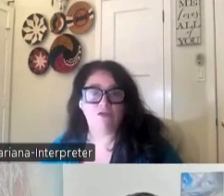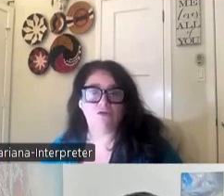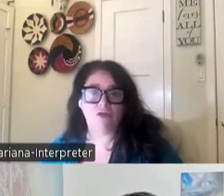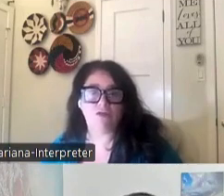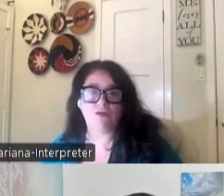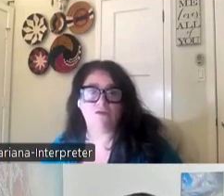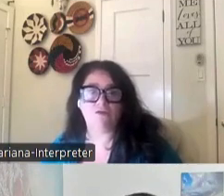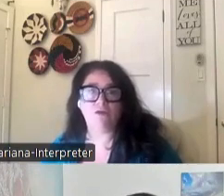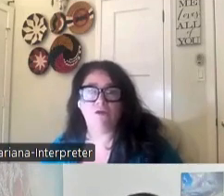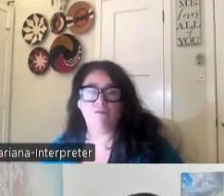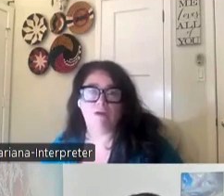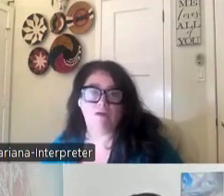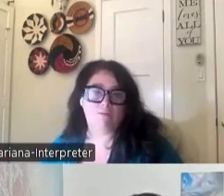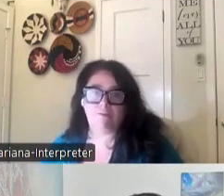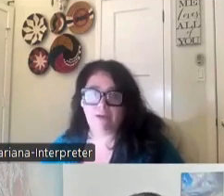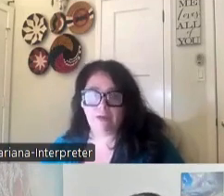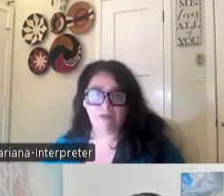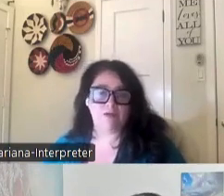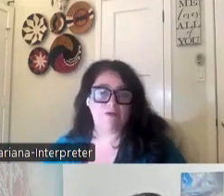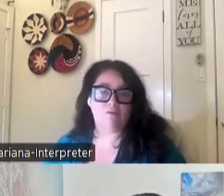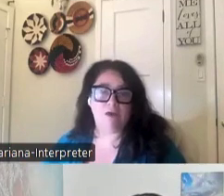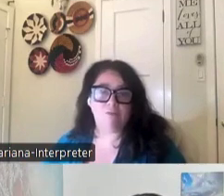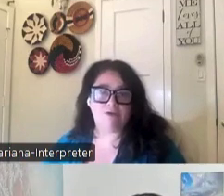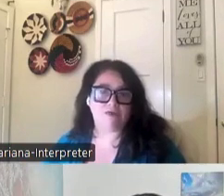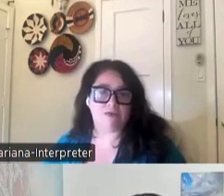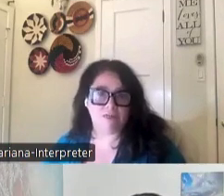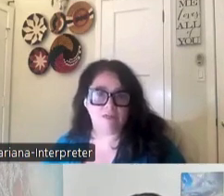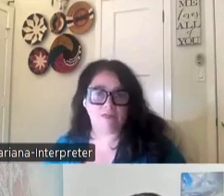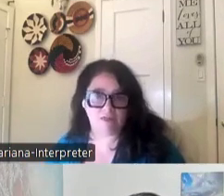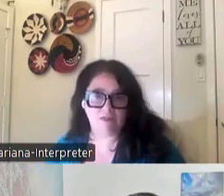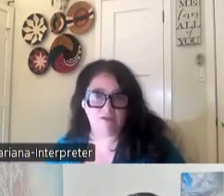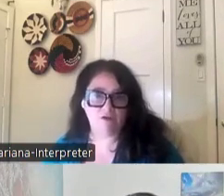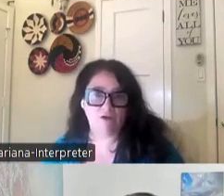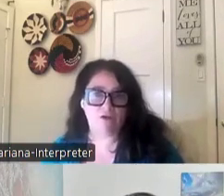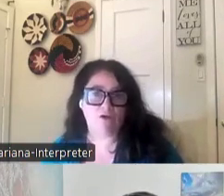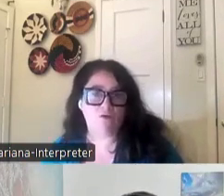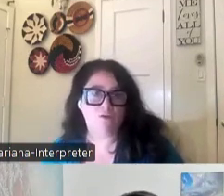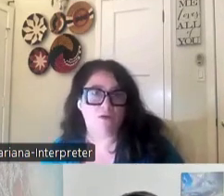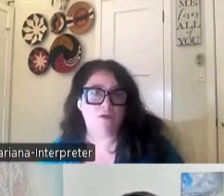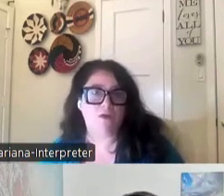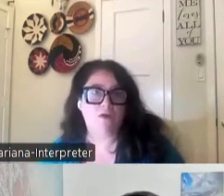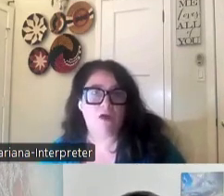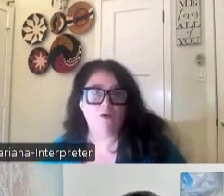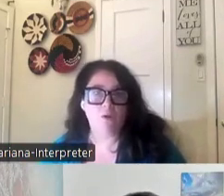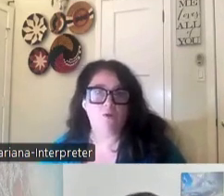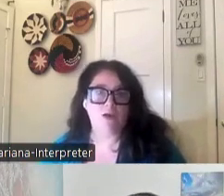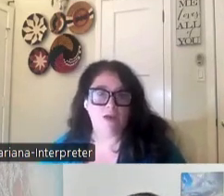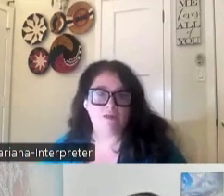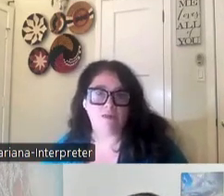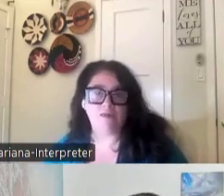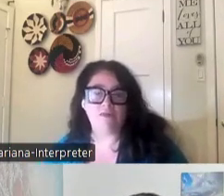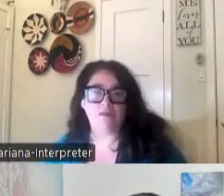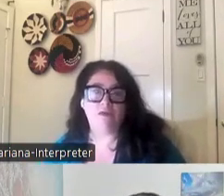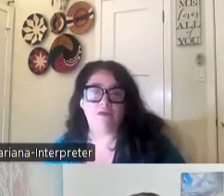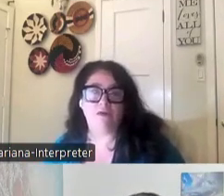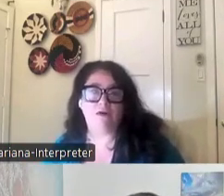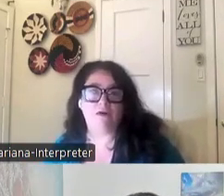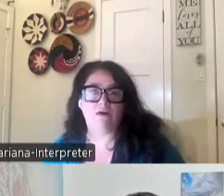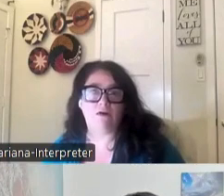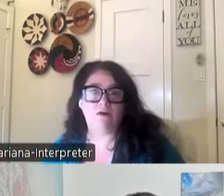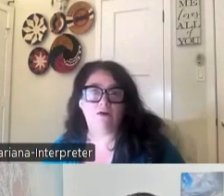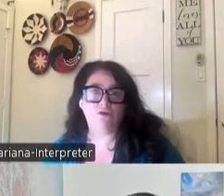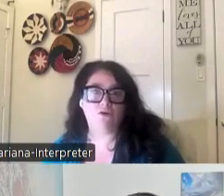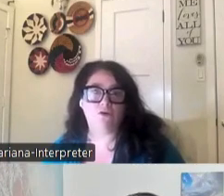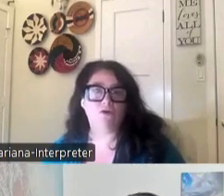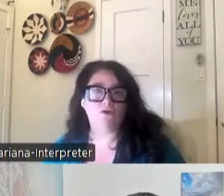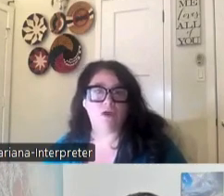little bit of a new analysis on our own. And this is something we published just last month. We find nearly universal projected